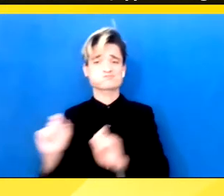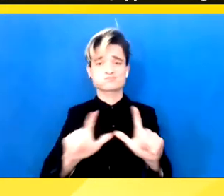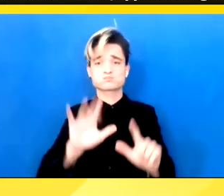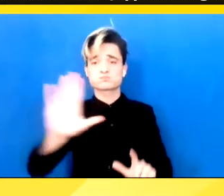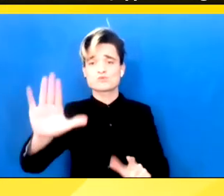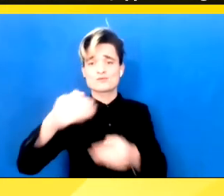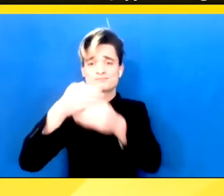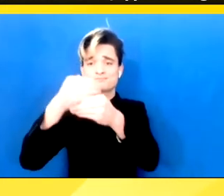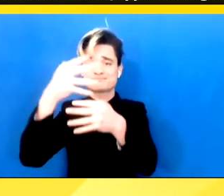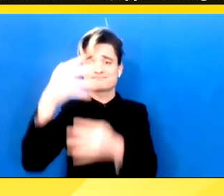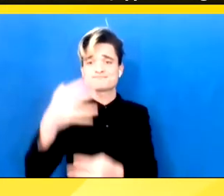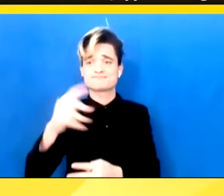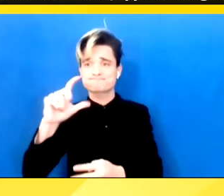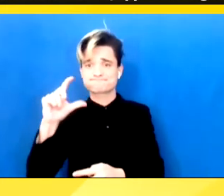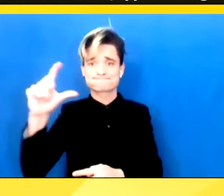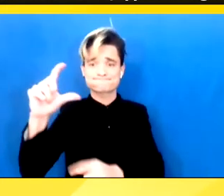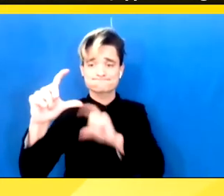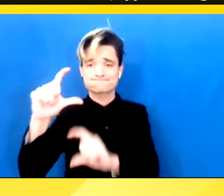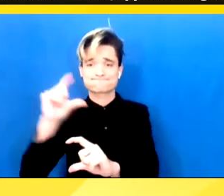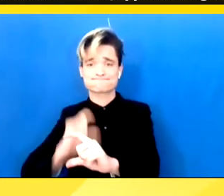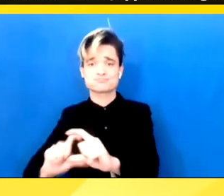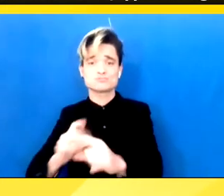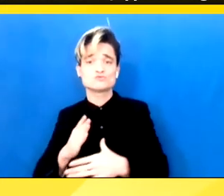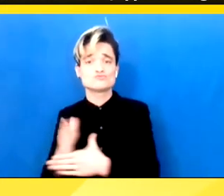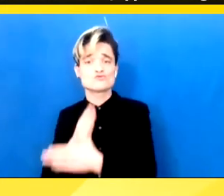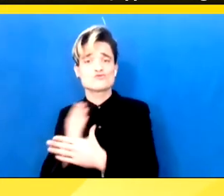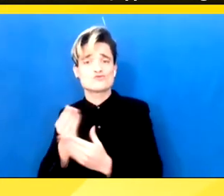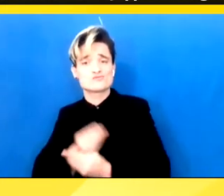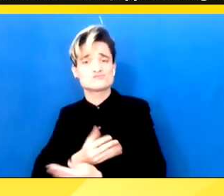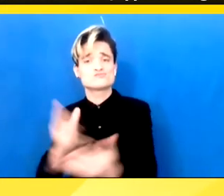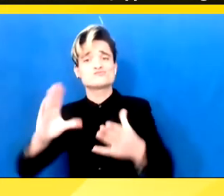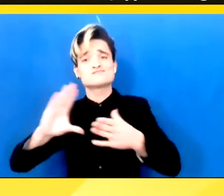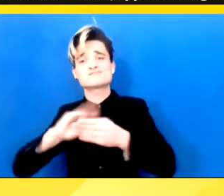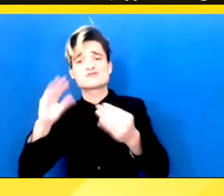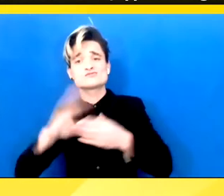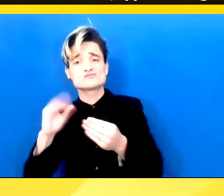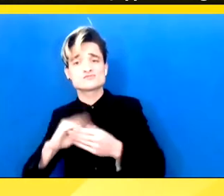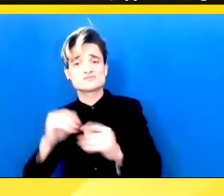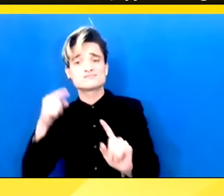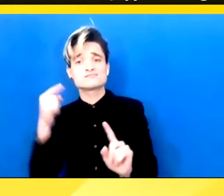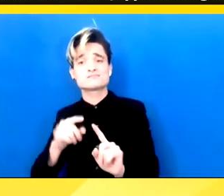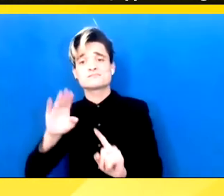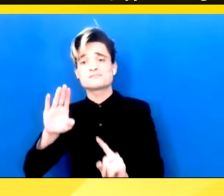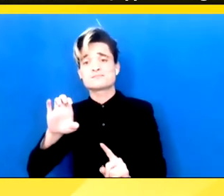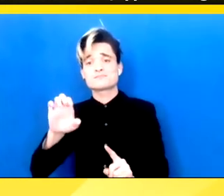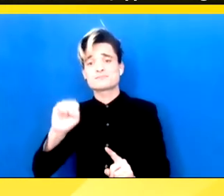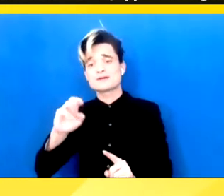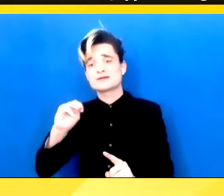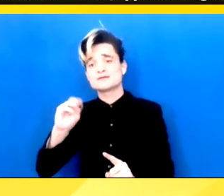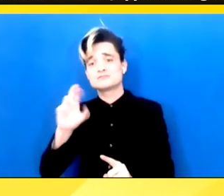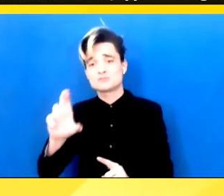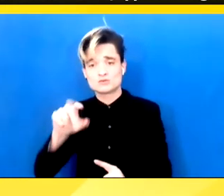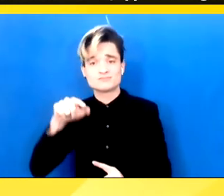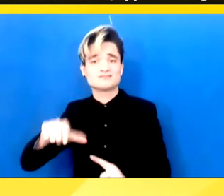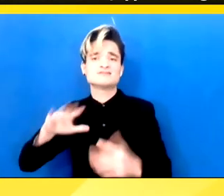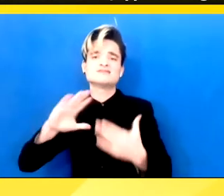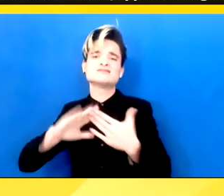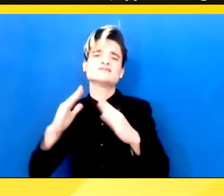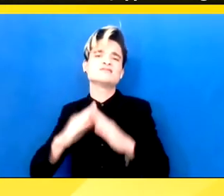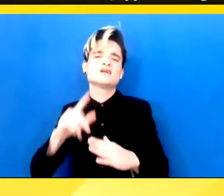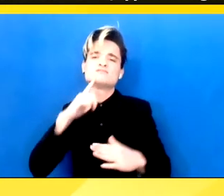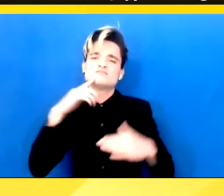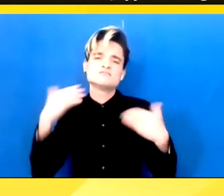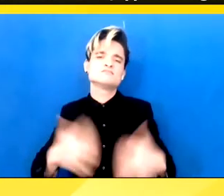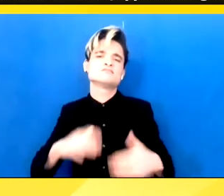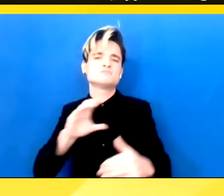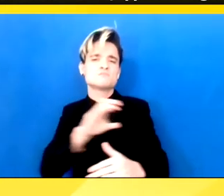message of Bessemer being the Selma of our day out, and also call your senators and say,